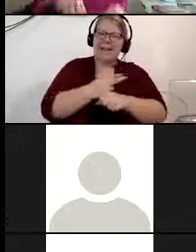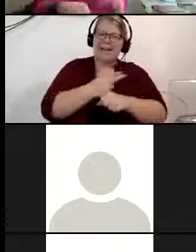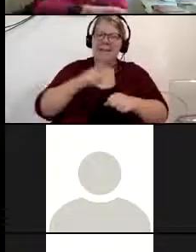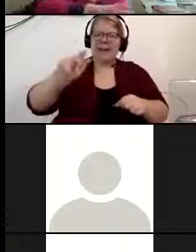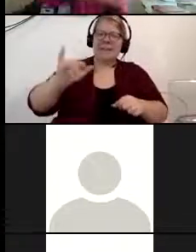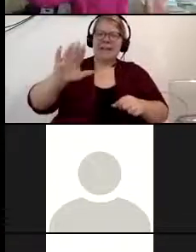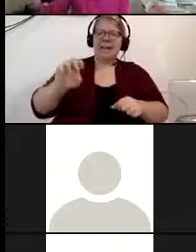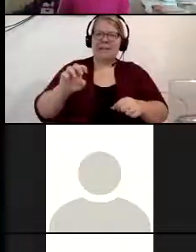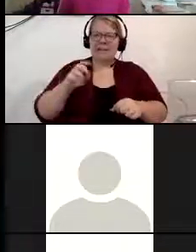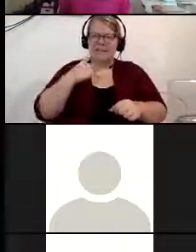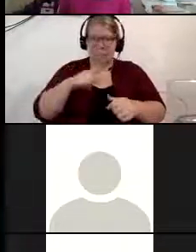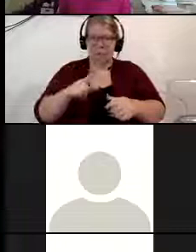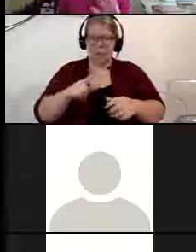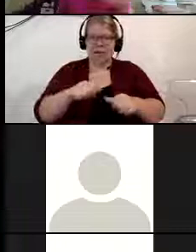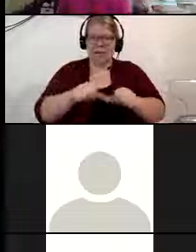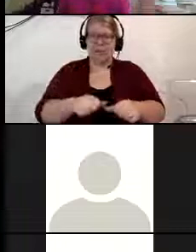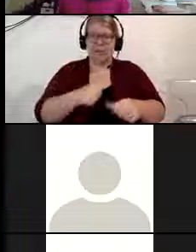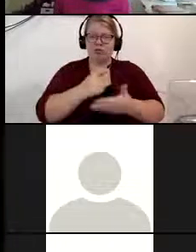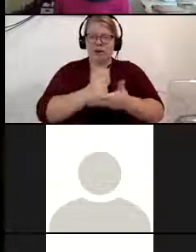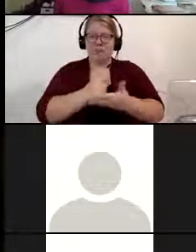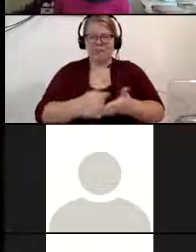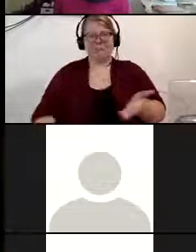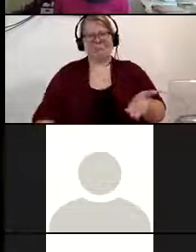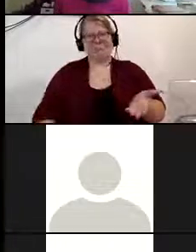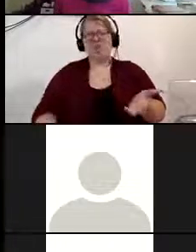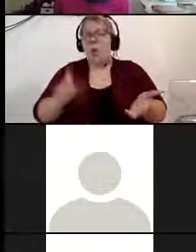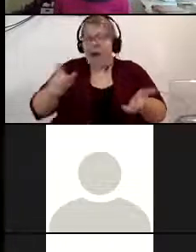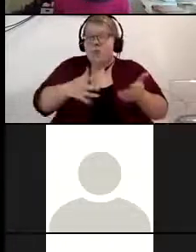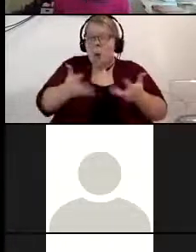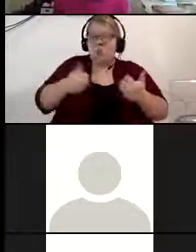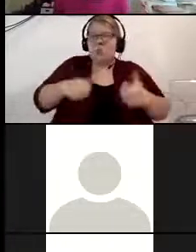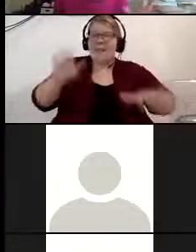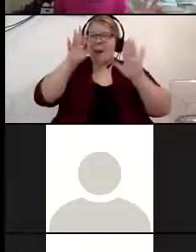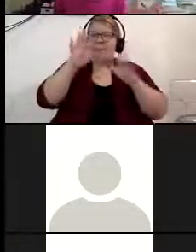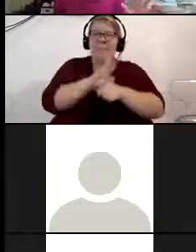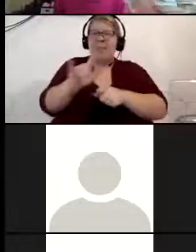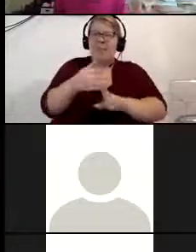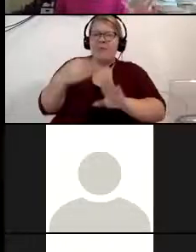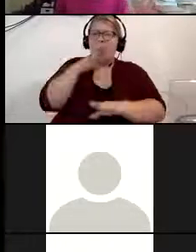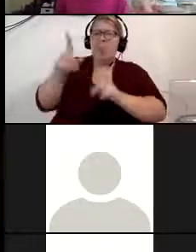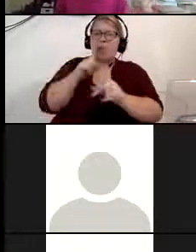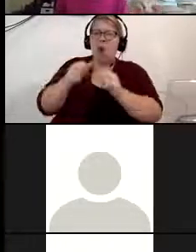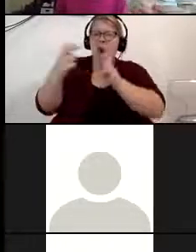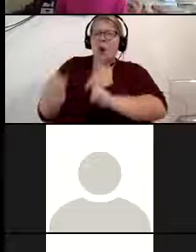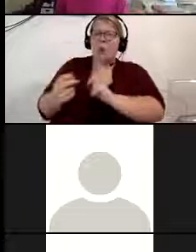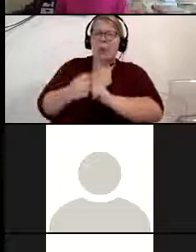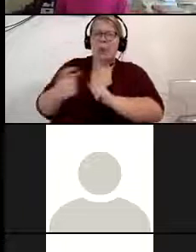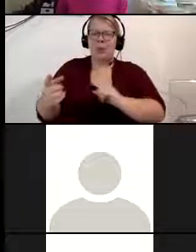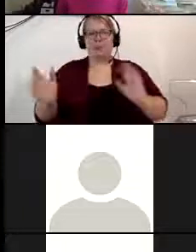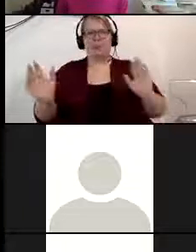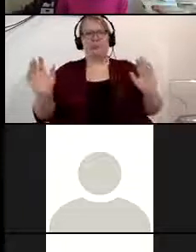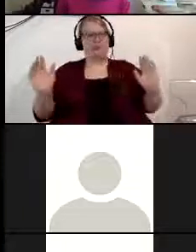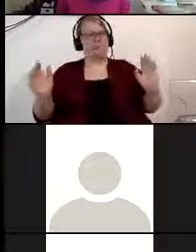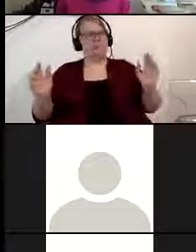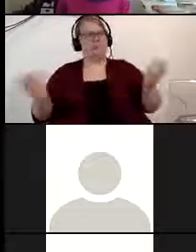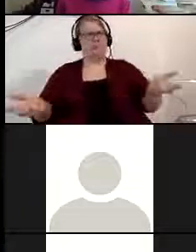have to want to give this up entirely before I'll even talk to you. when you really think about it, that doesn't